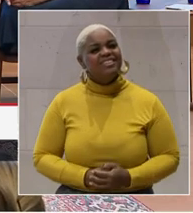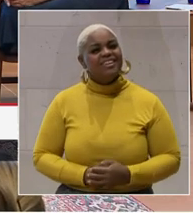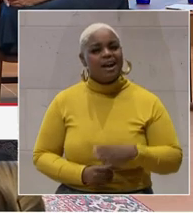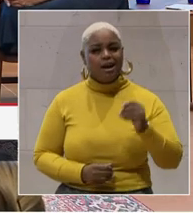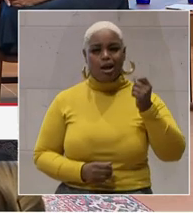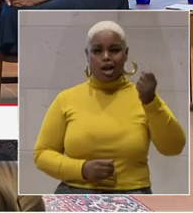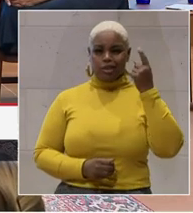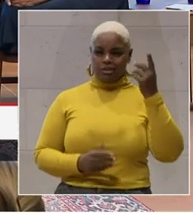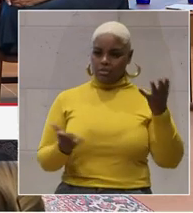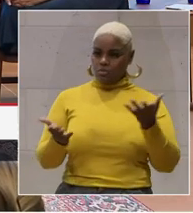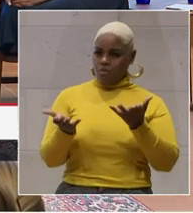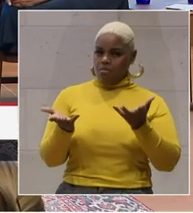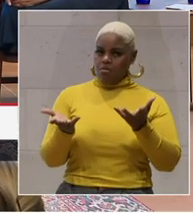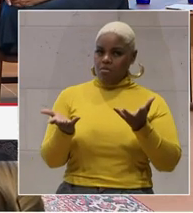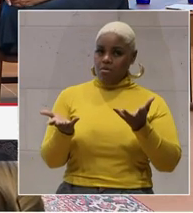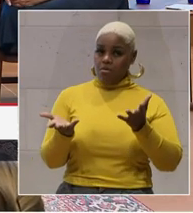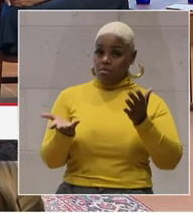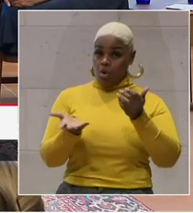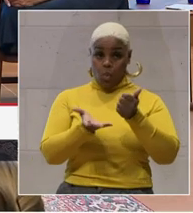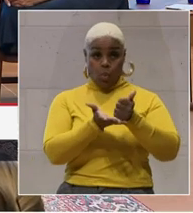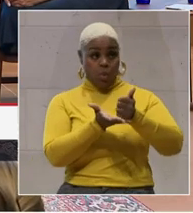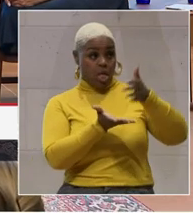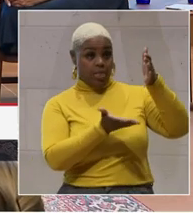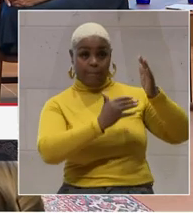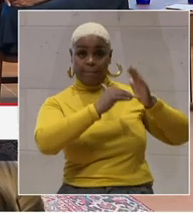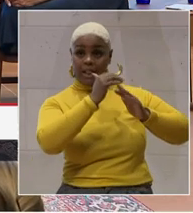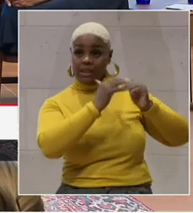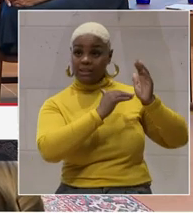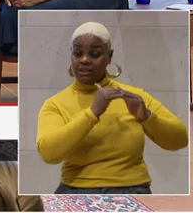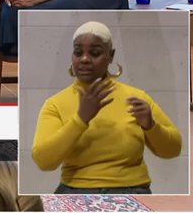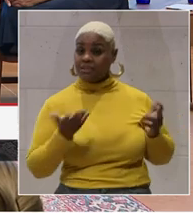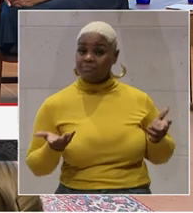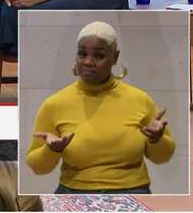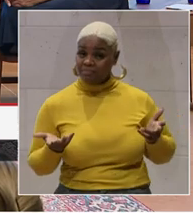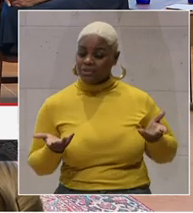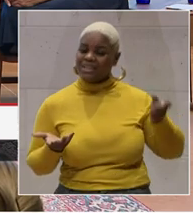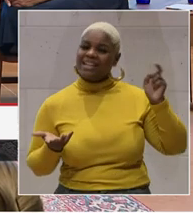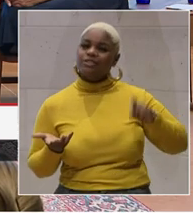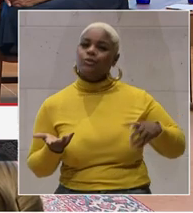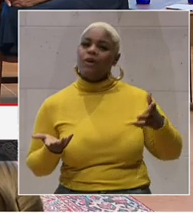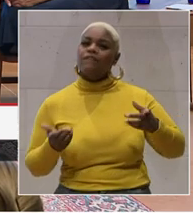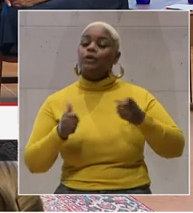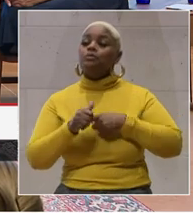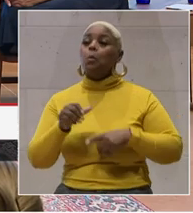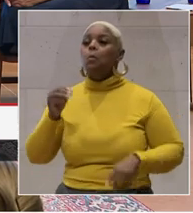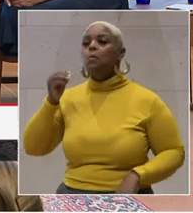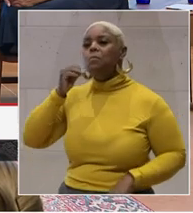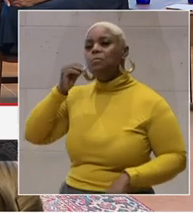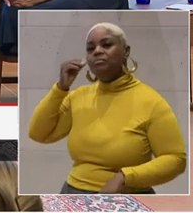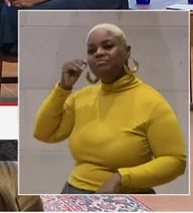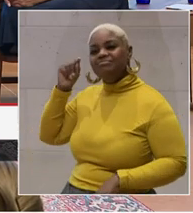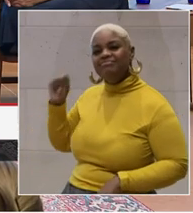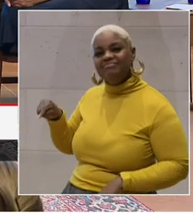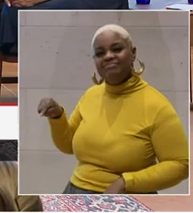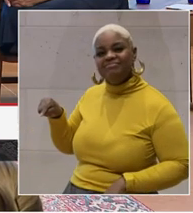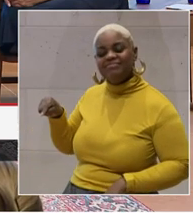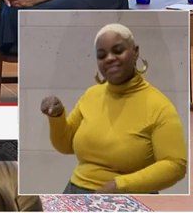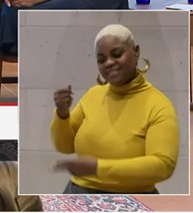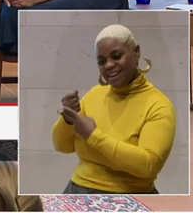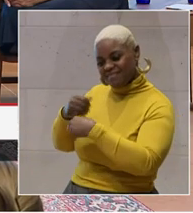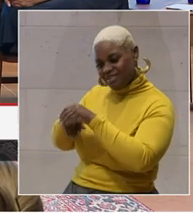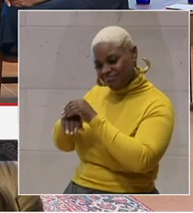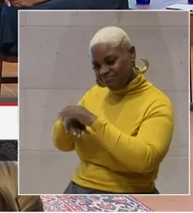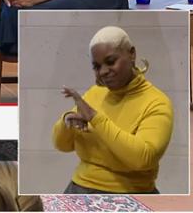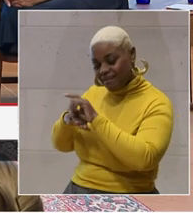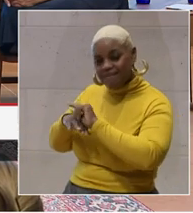building starts oftentimes with the ability to have a home and to be able to build from that home